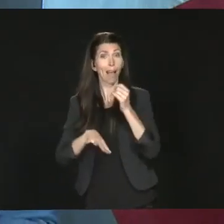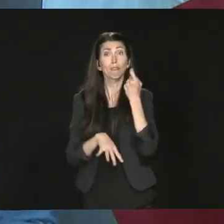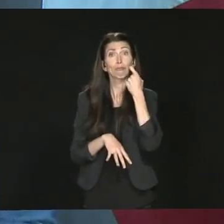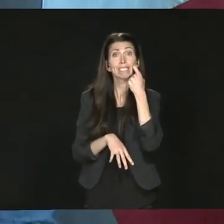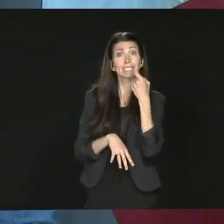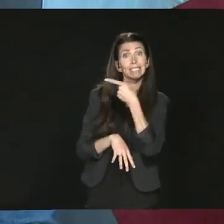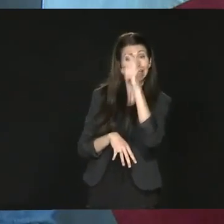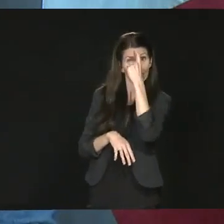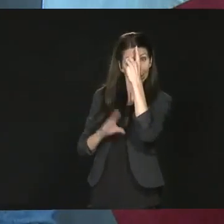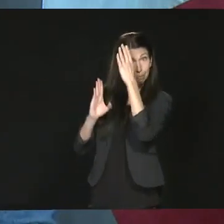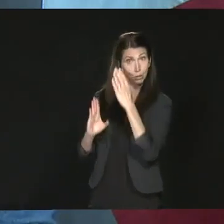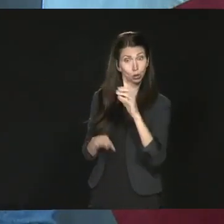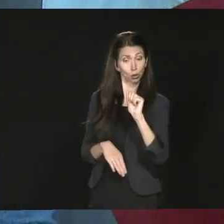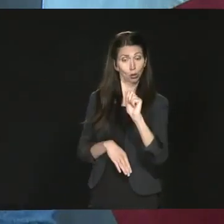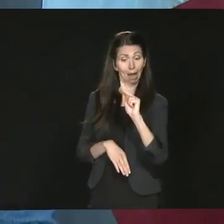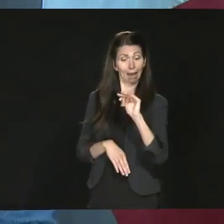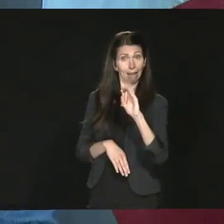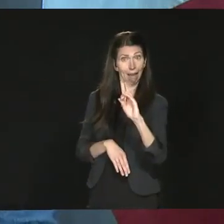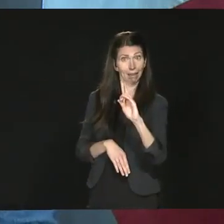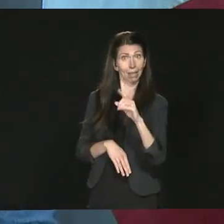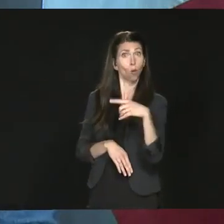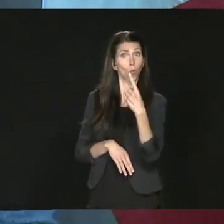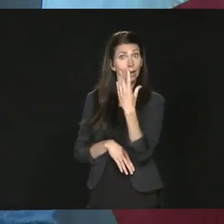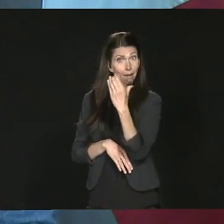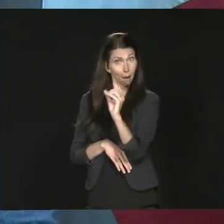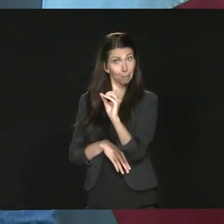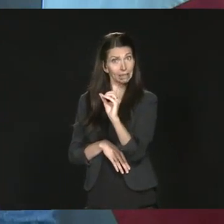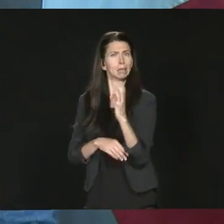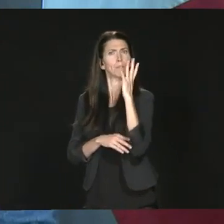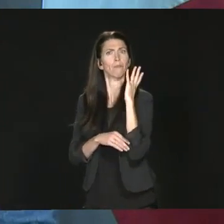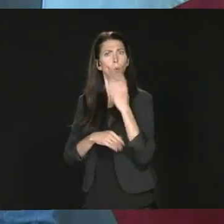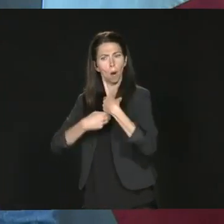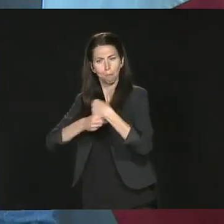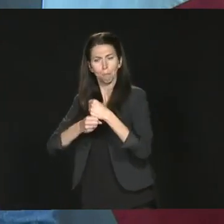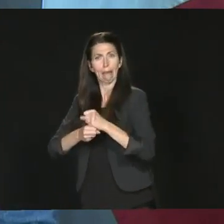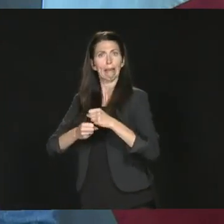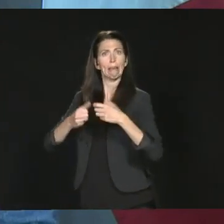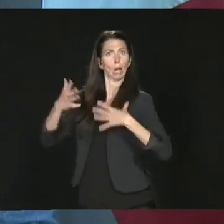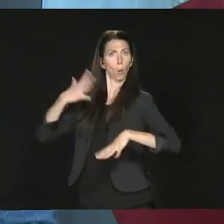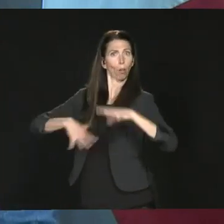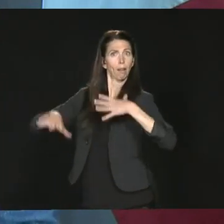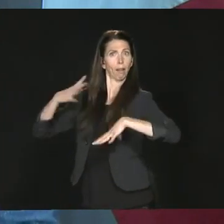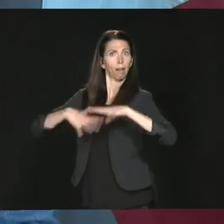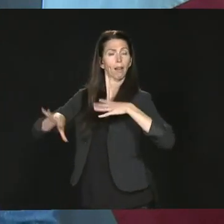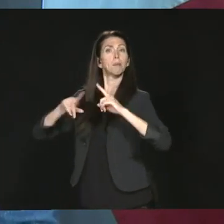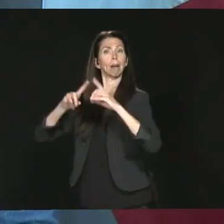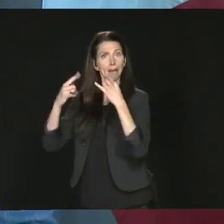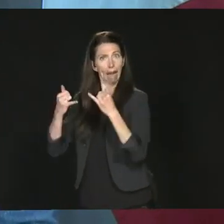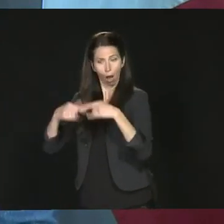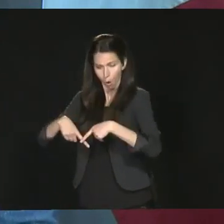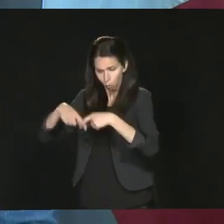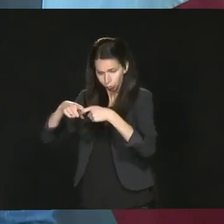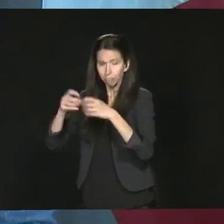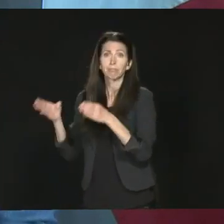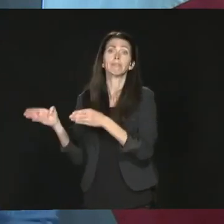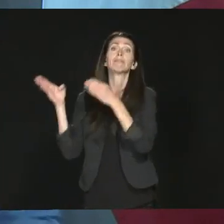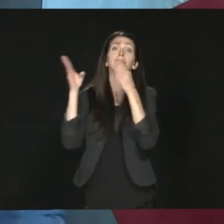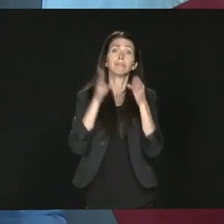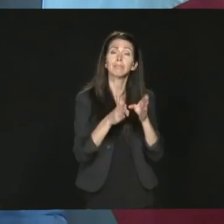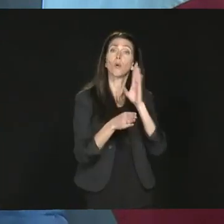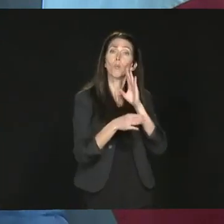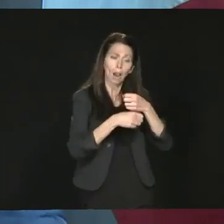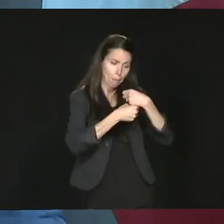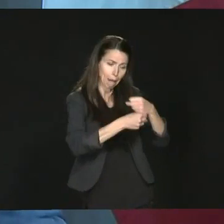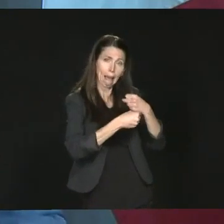designer, Joseph Ribkoff. They will manufacture medical-grade gowns from their headquarters in